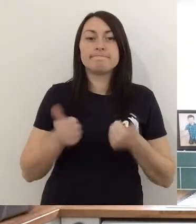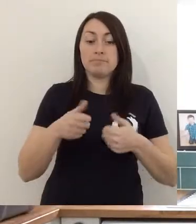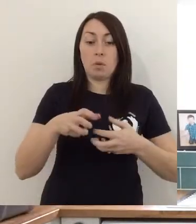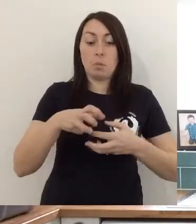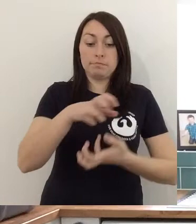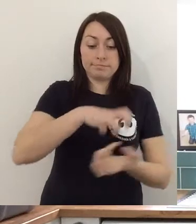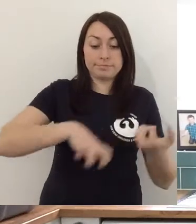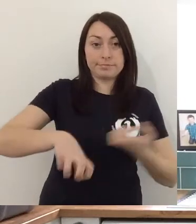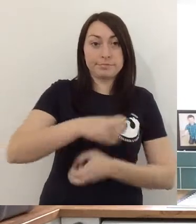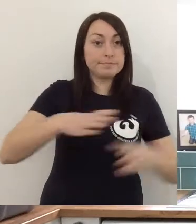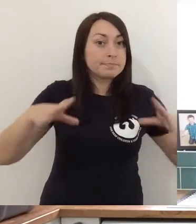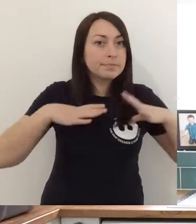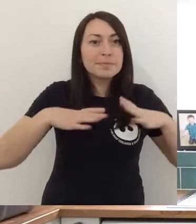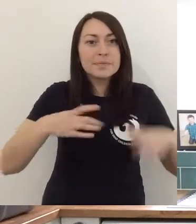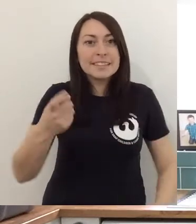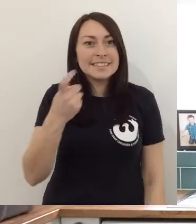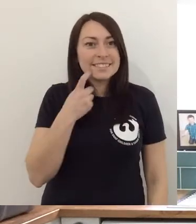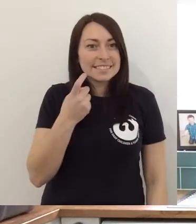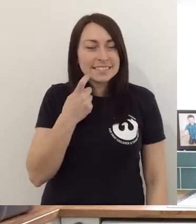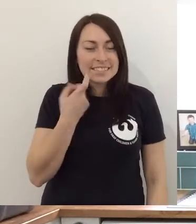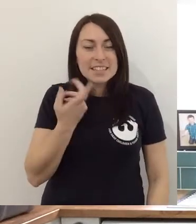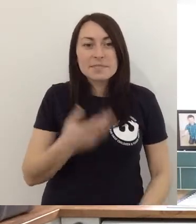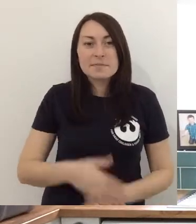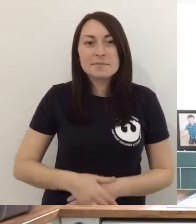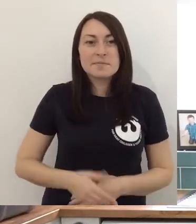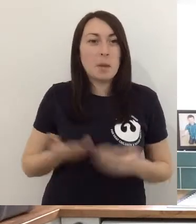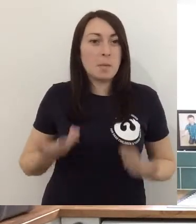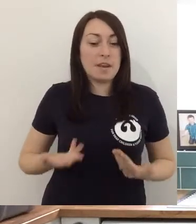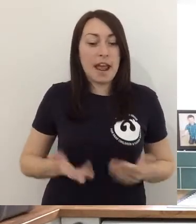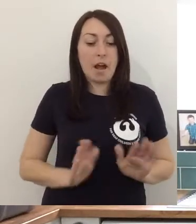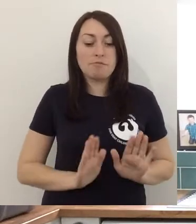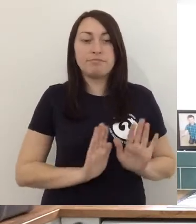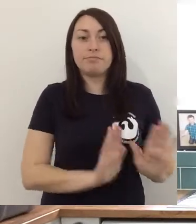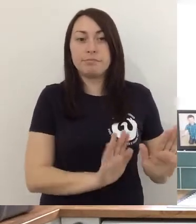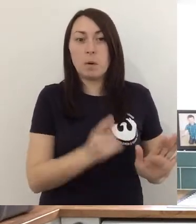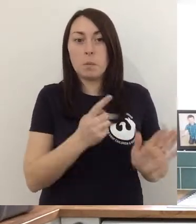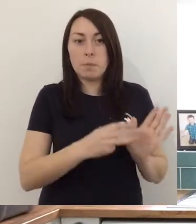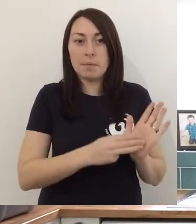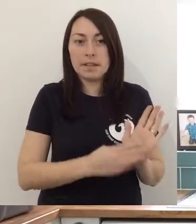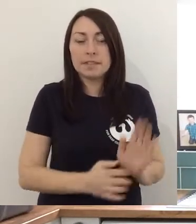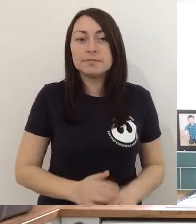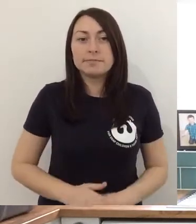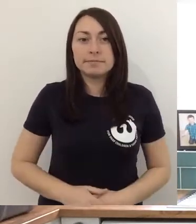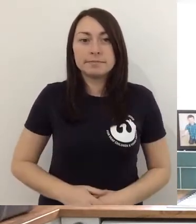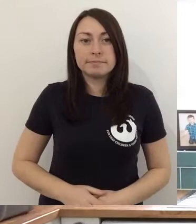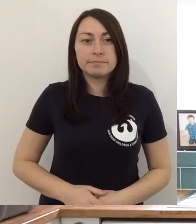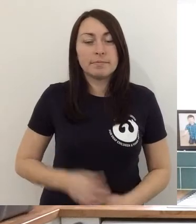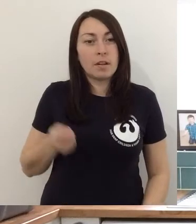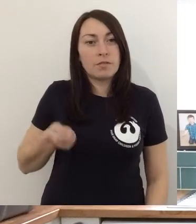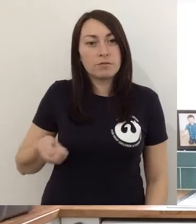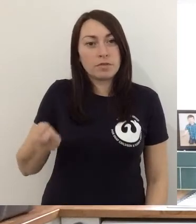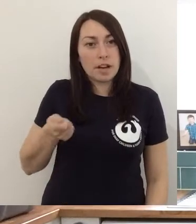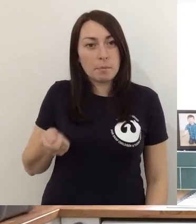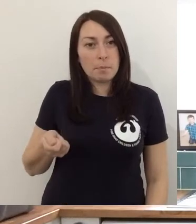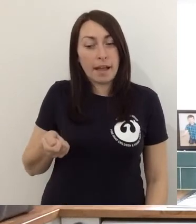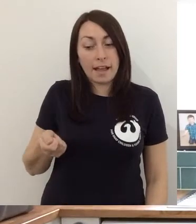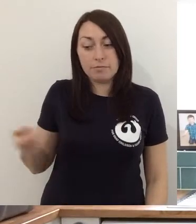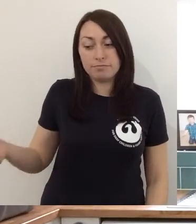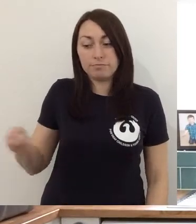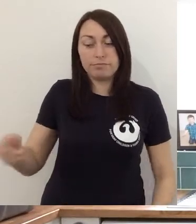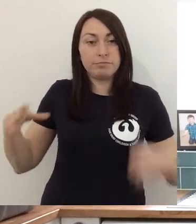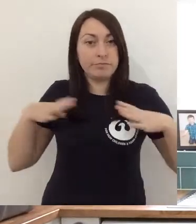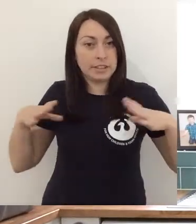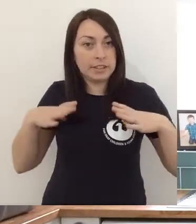Okay, so that's our mix made, nice and easy. So I'm just going to pop that aside for a moment. I've got my frying pan